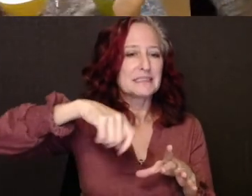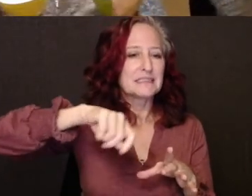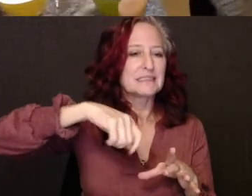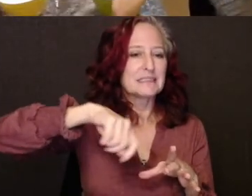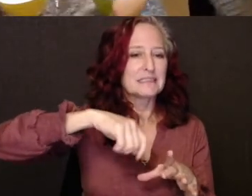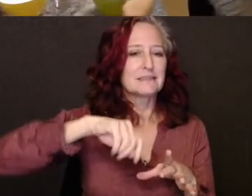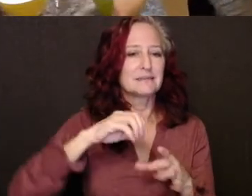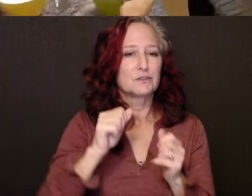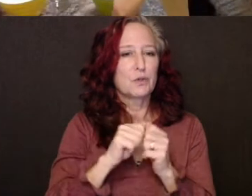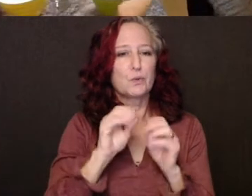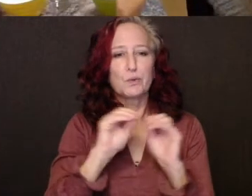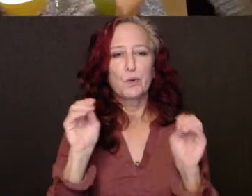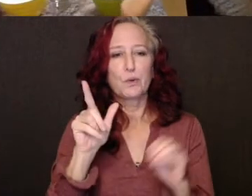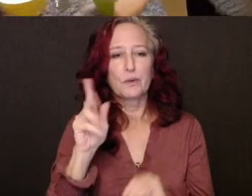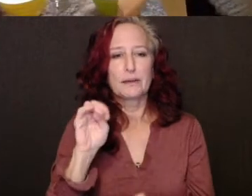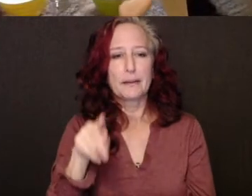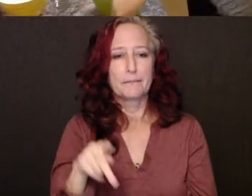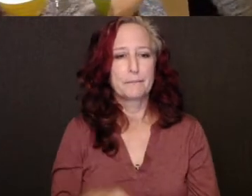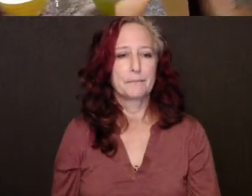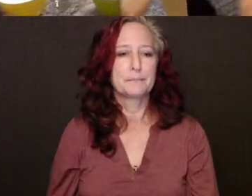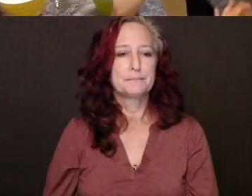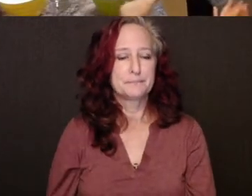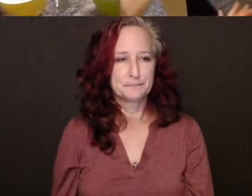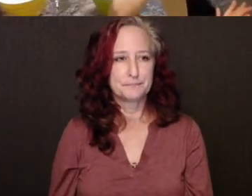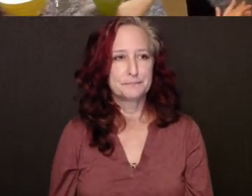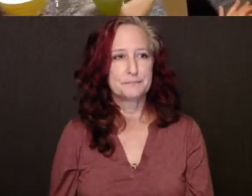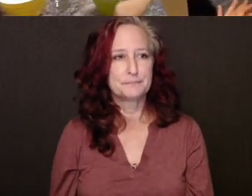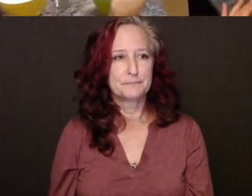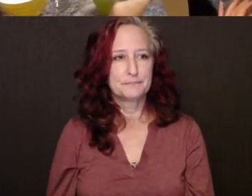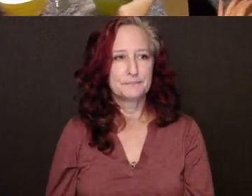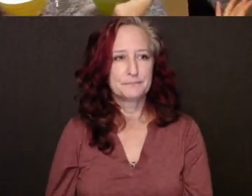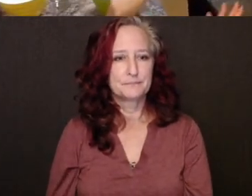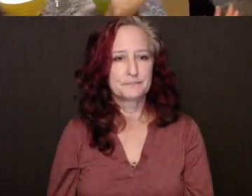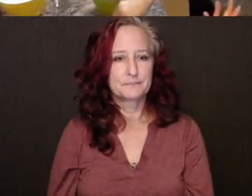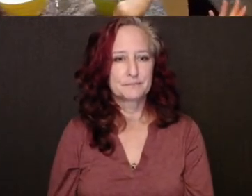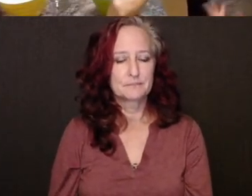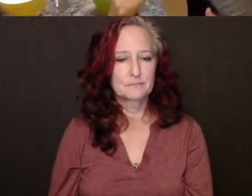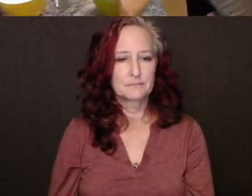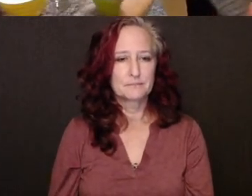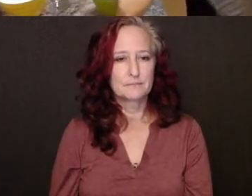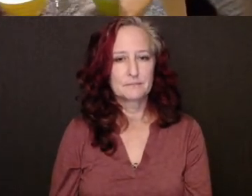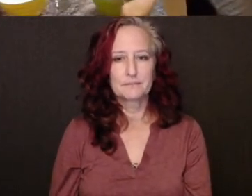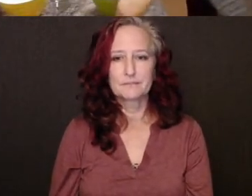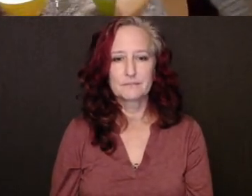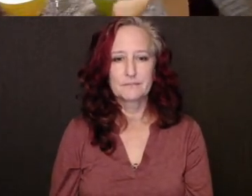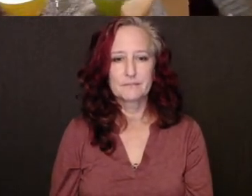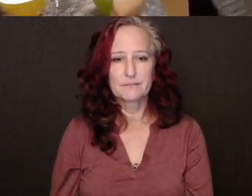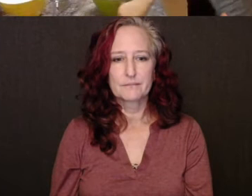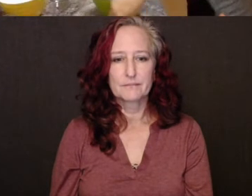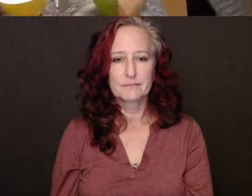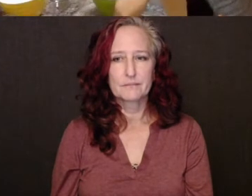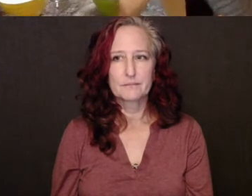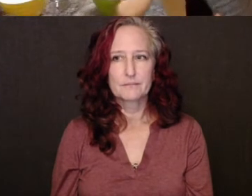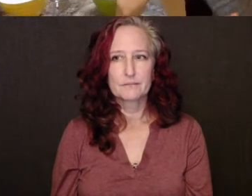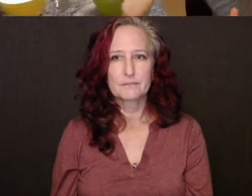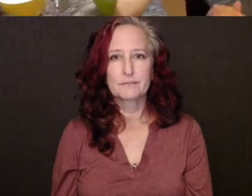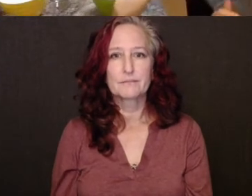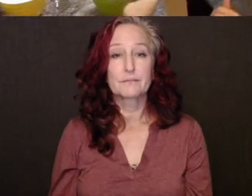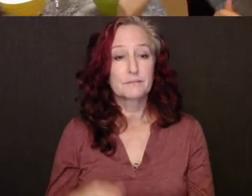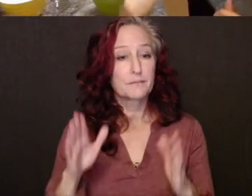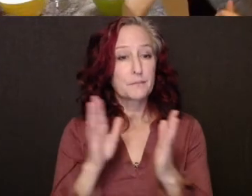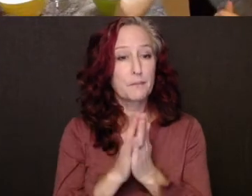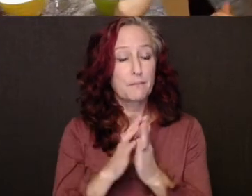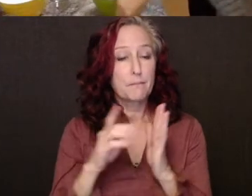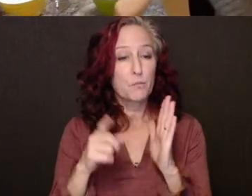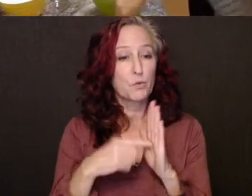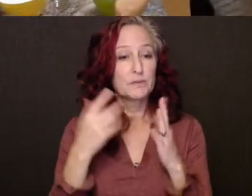the less lumps, obviously, the better. It won't, if you're like me and have those taste buds, you'll taste the flour. So just